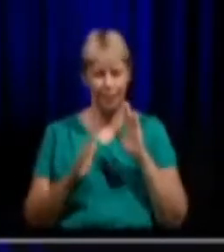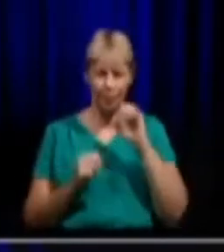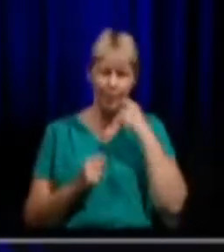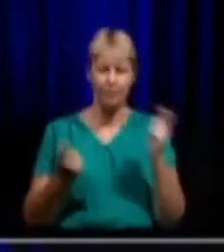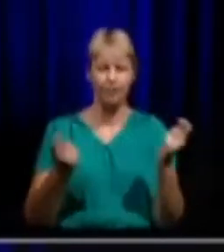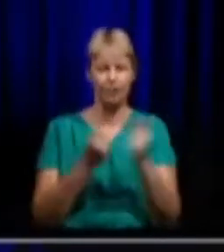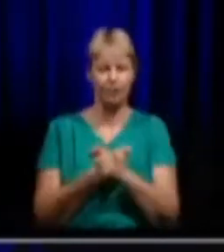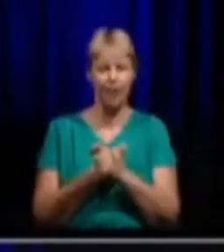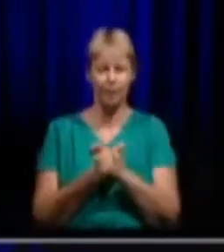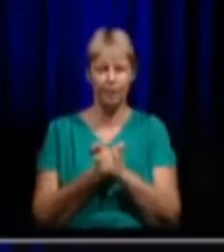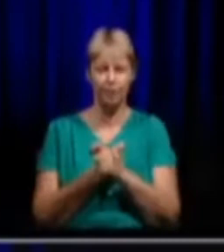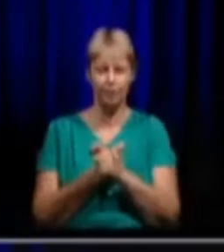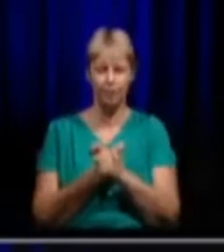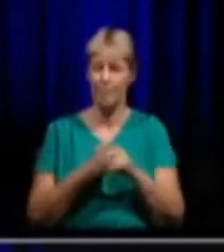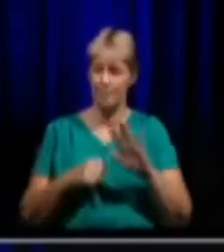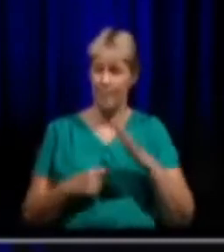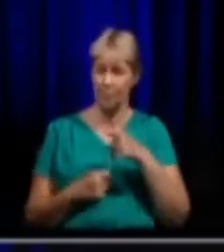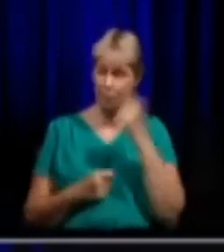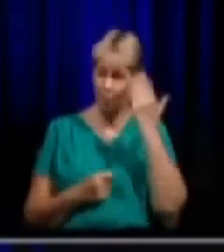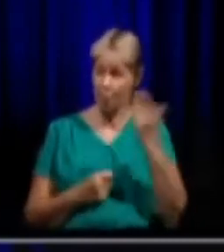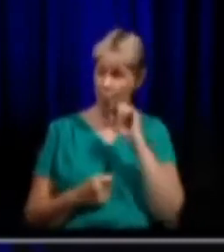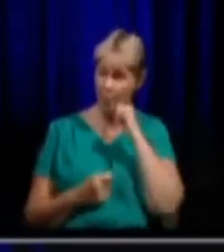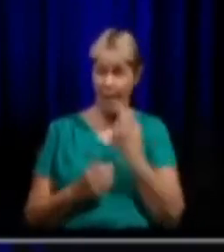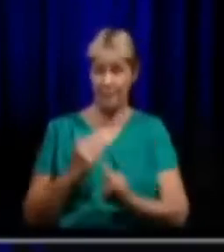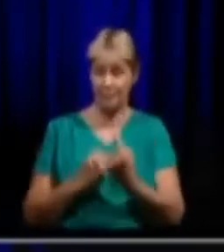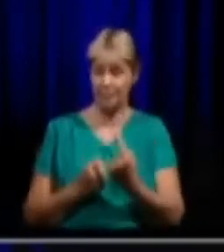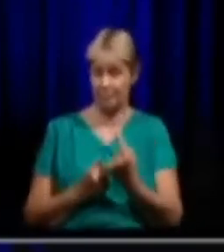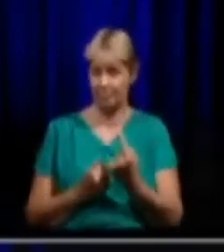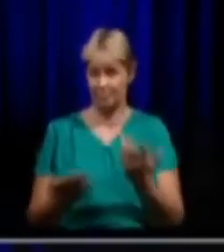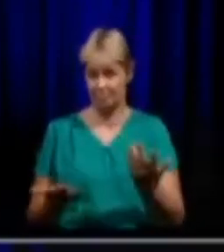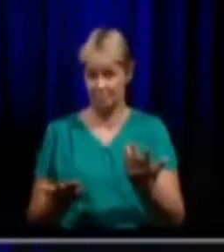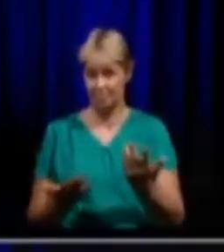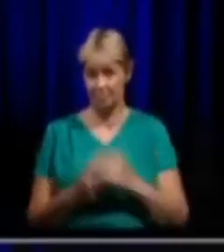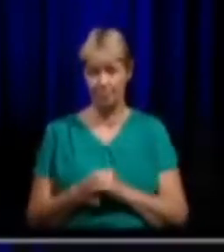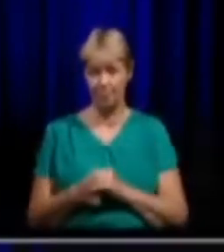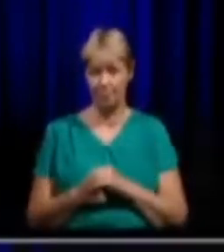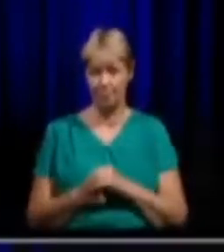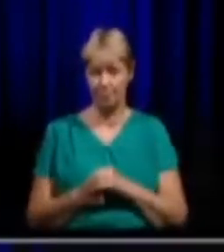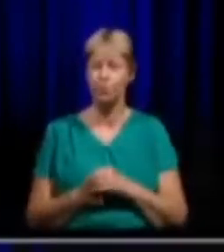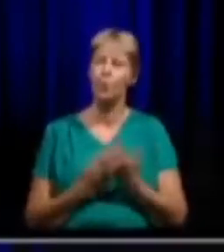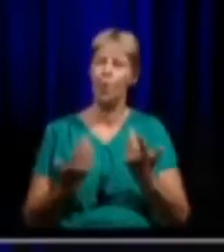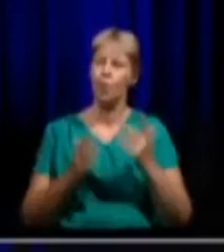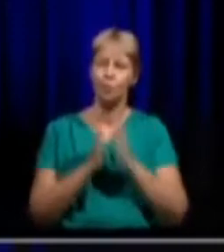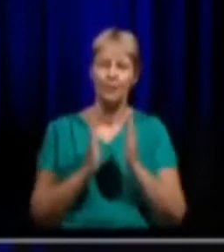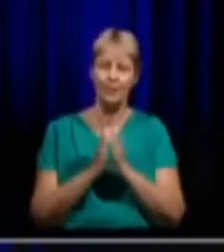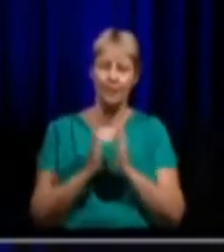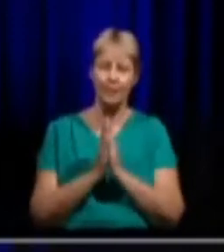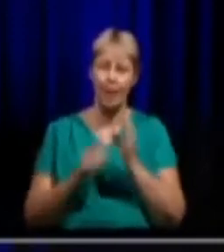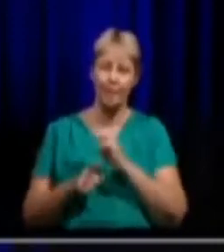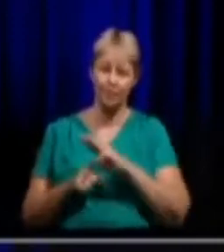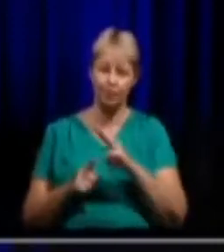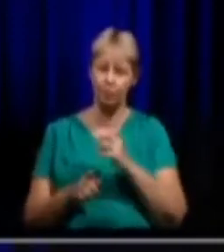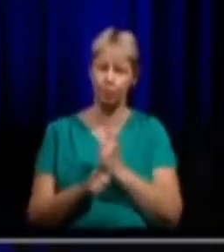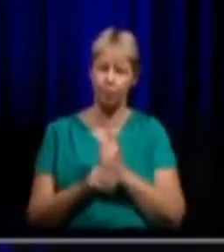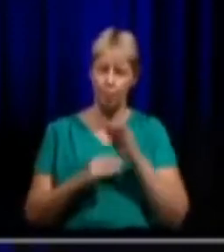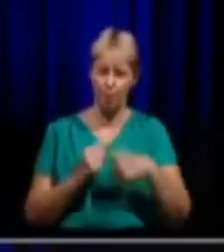incredible growth, often without you knowing it's even happening. So what we want to do in these Sunday messages is to show you from the Bible